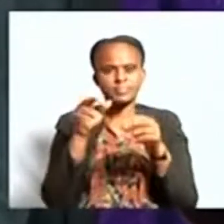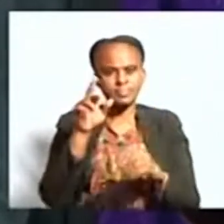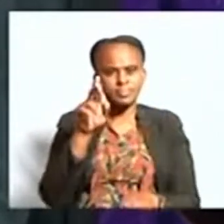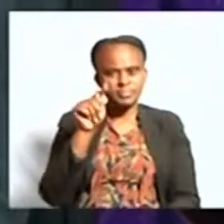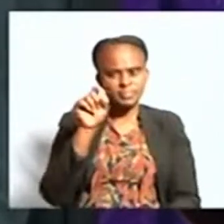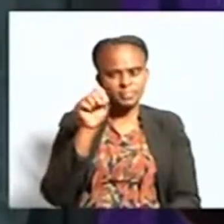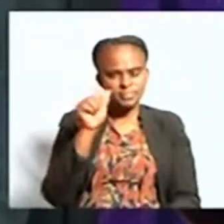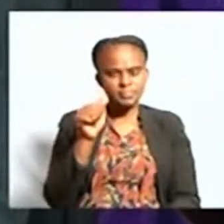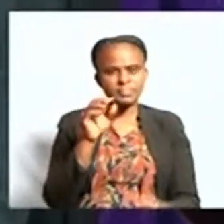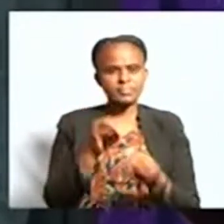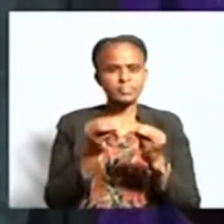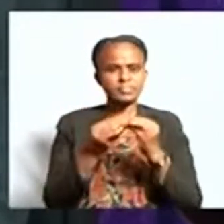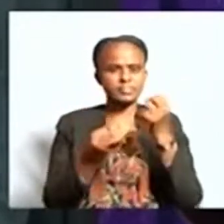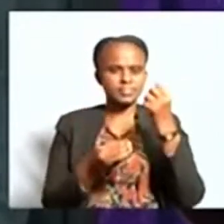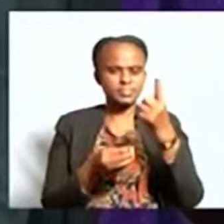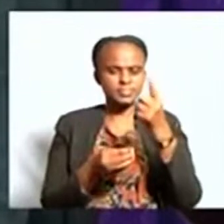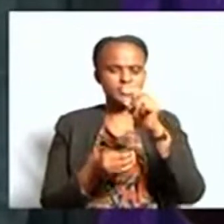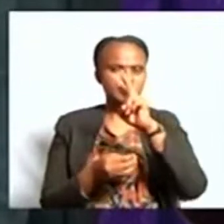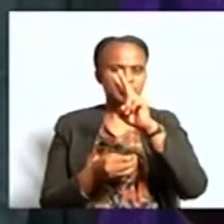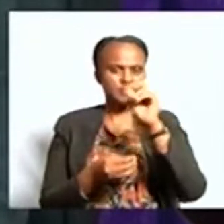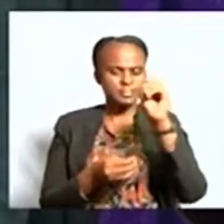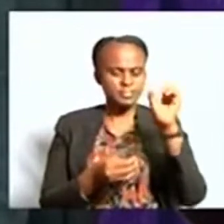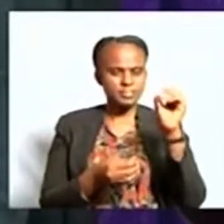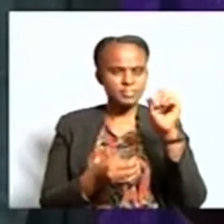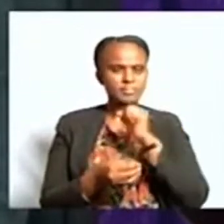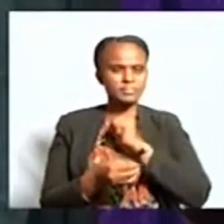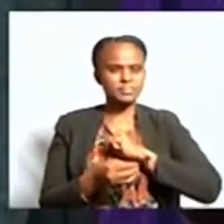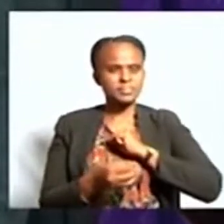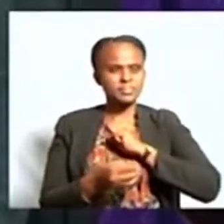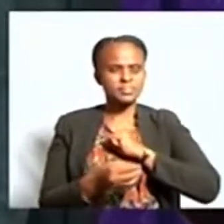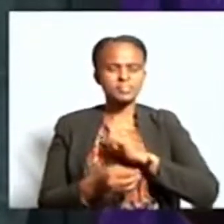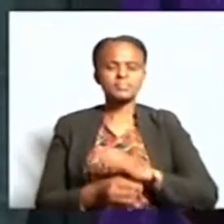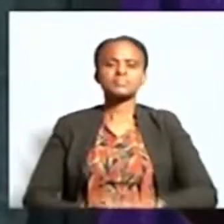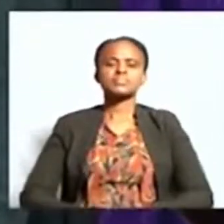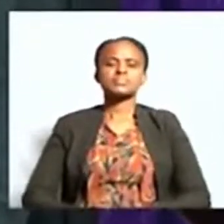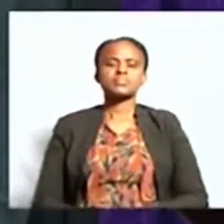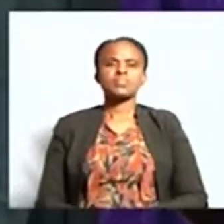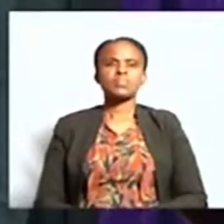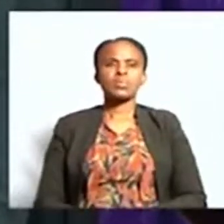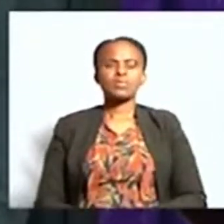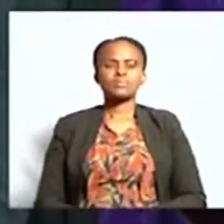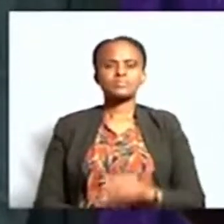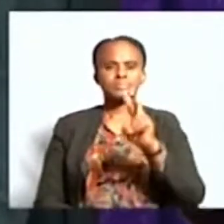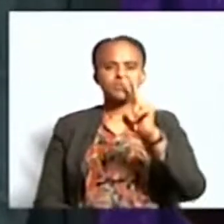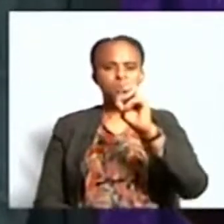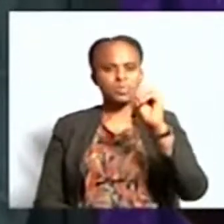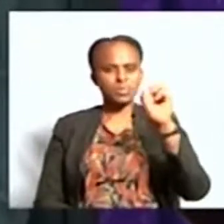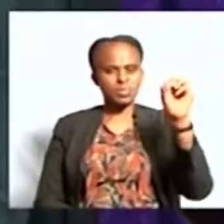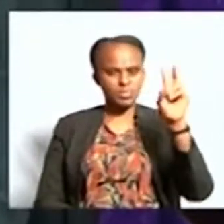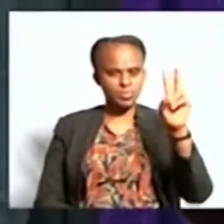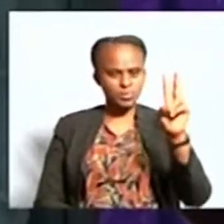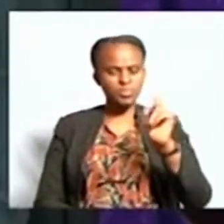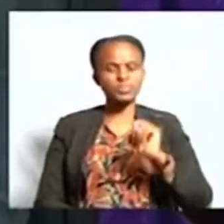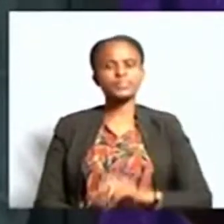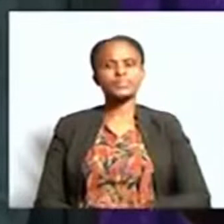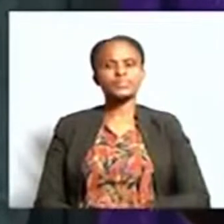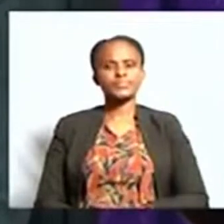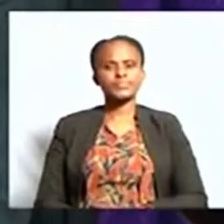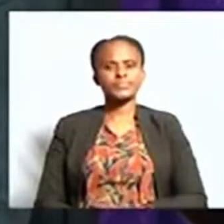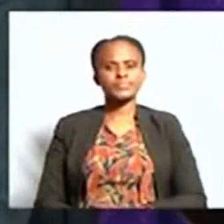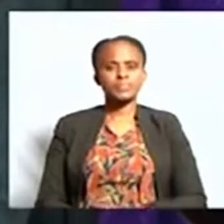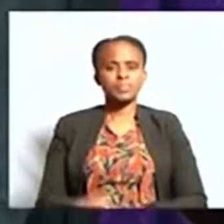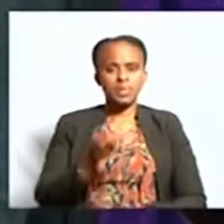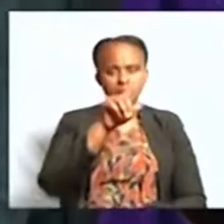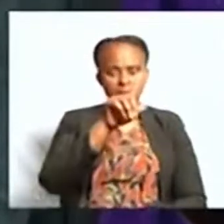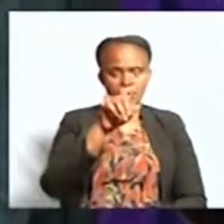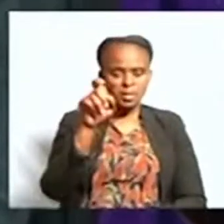number 11 of 2002. Sorry, that's supposed to be 2002, section